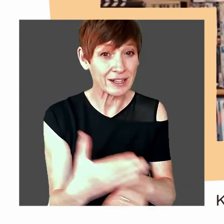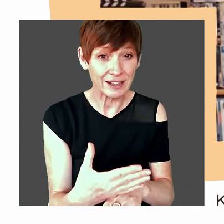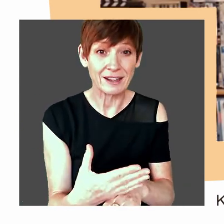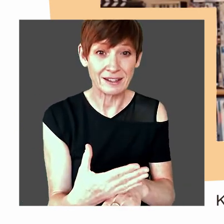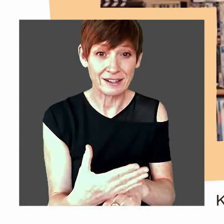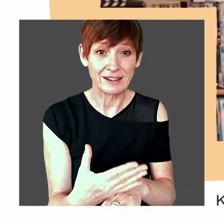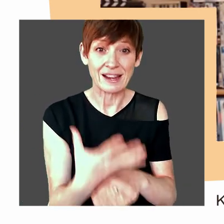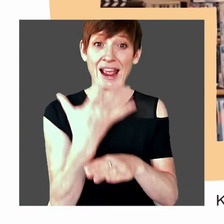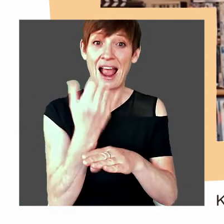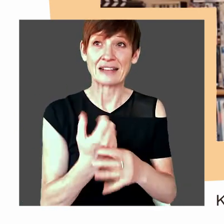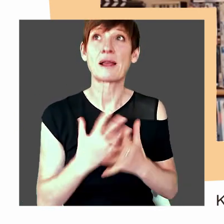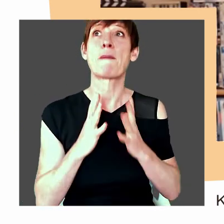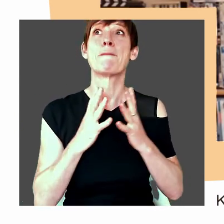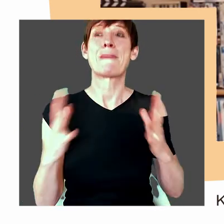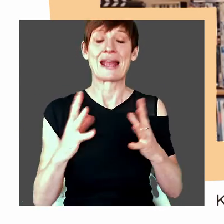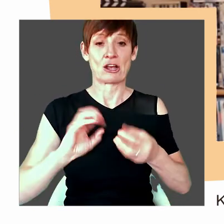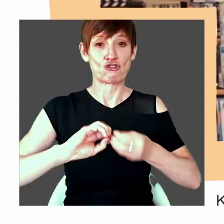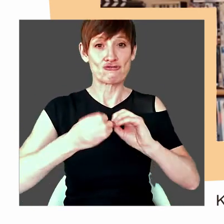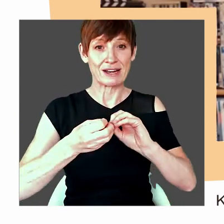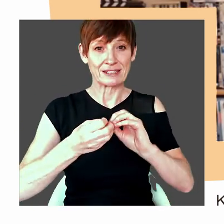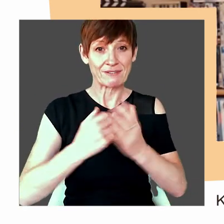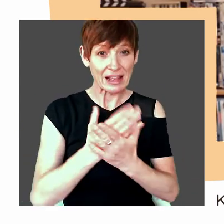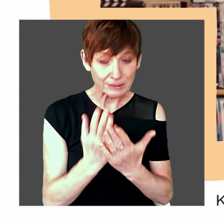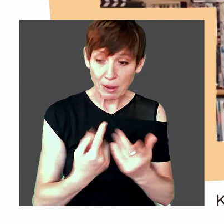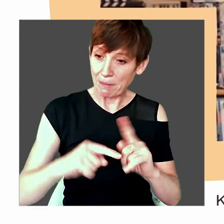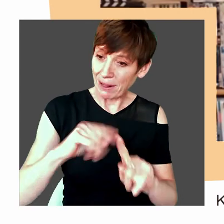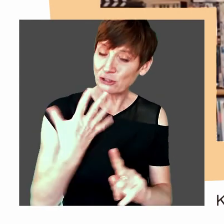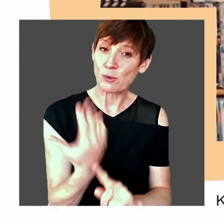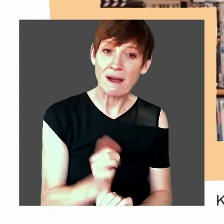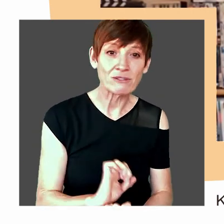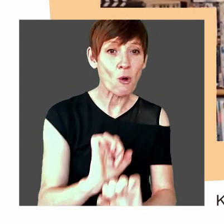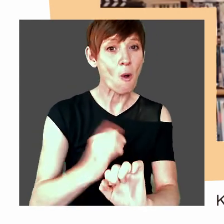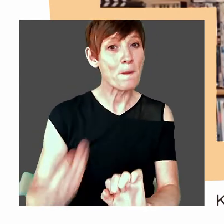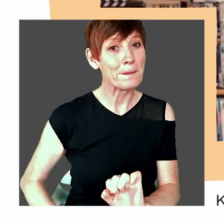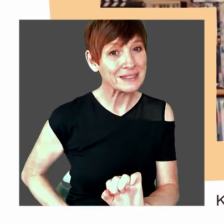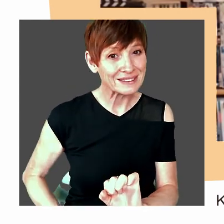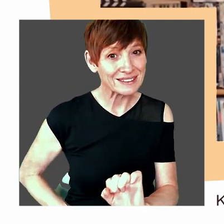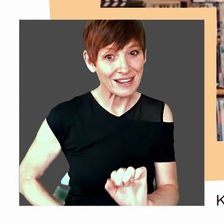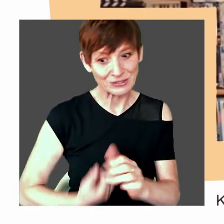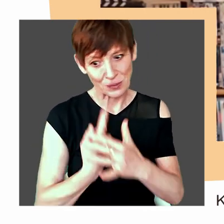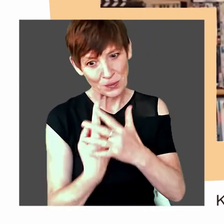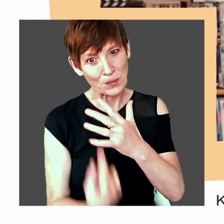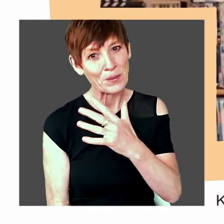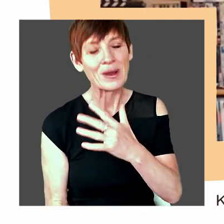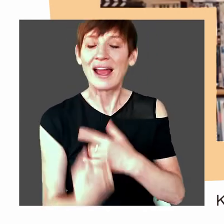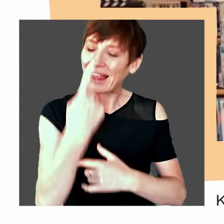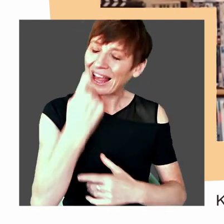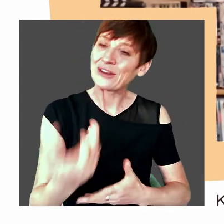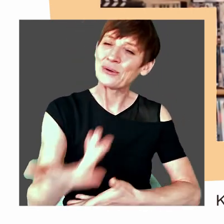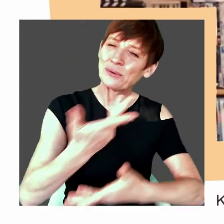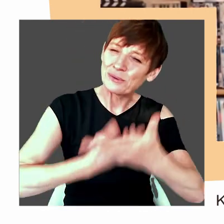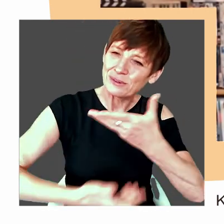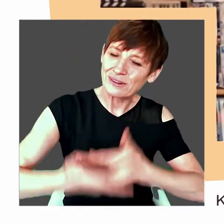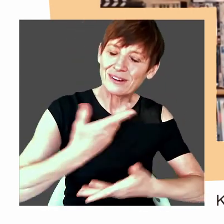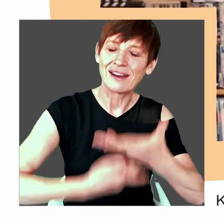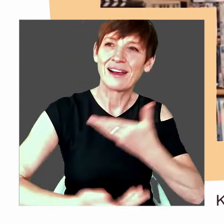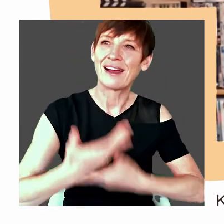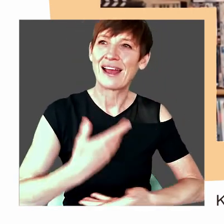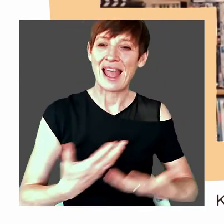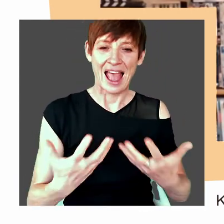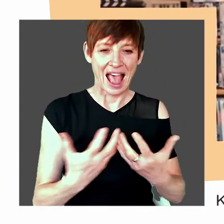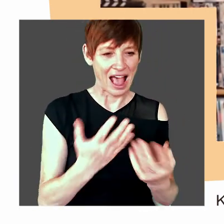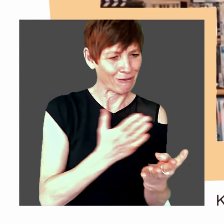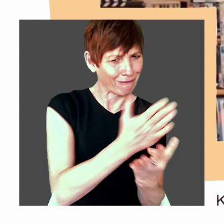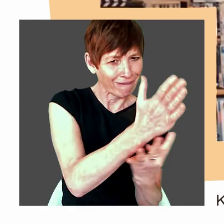huge creative aspect to it. And also you run your own business. And so I just wondered if you could talk a little bit about how all those